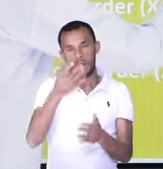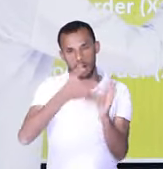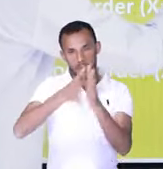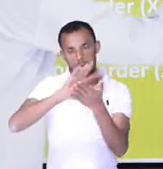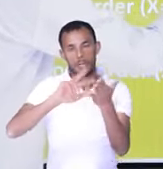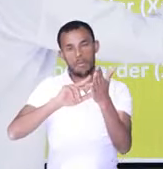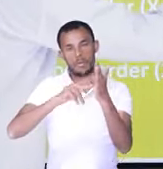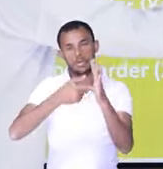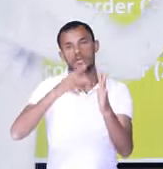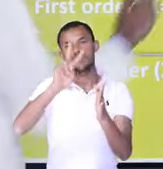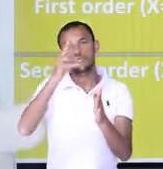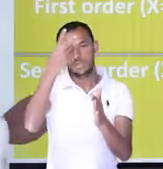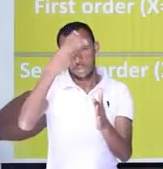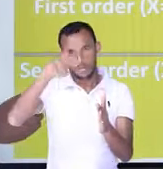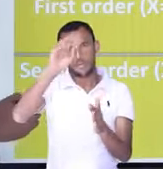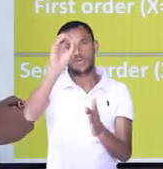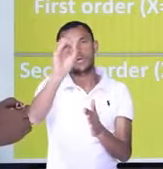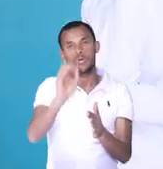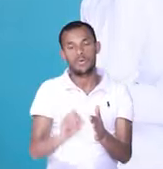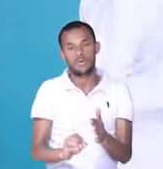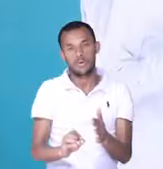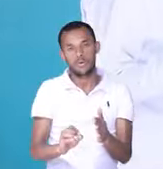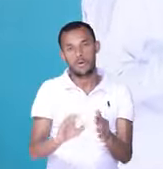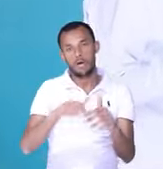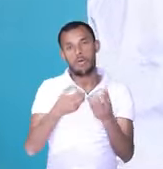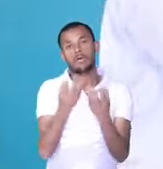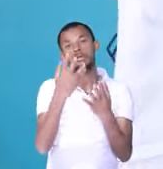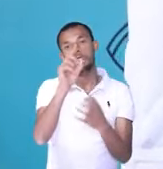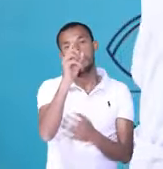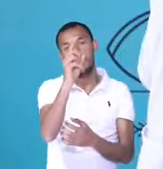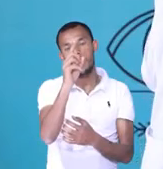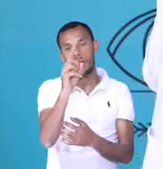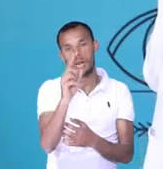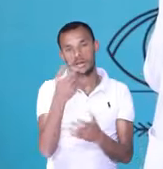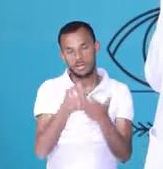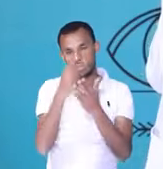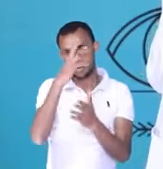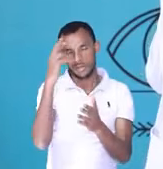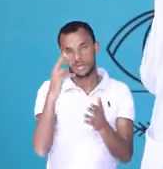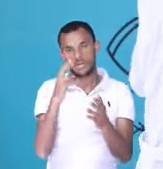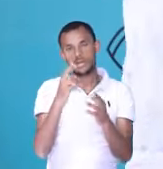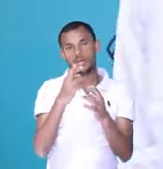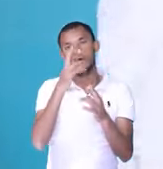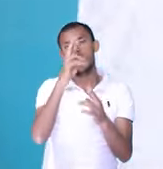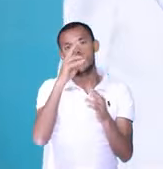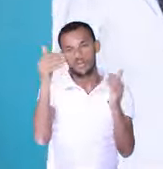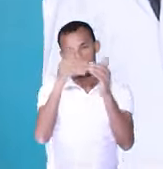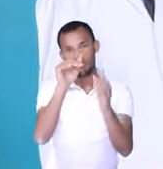means to the power of 0. To the power of 0 is how much? 1. Therefore, in this case, rate is equals to